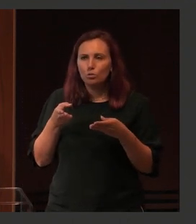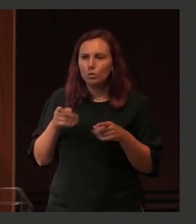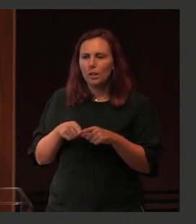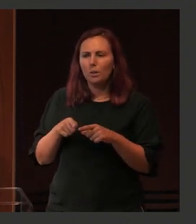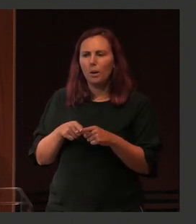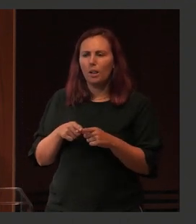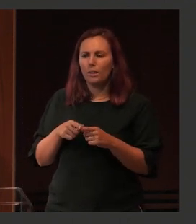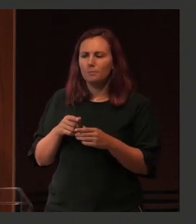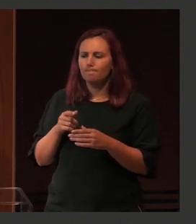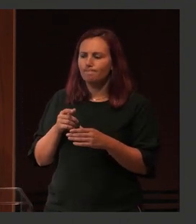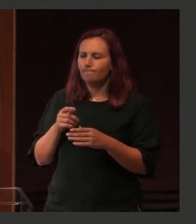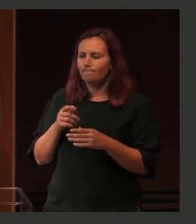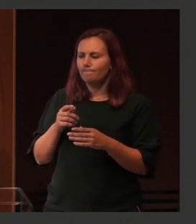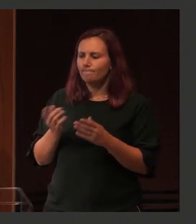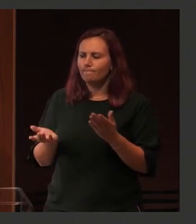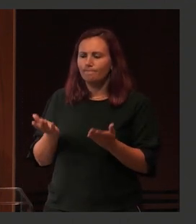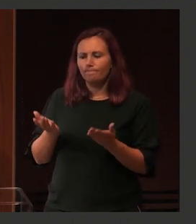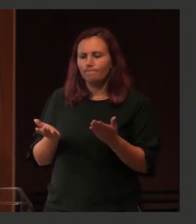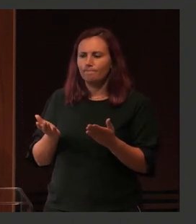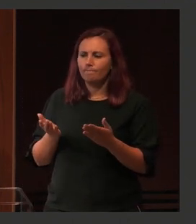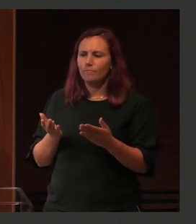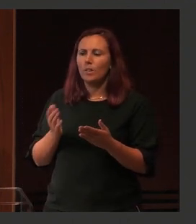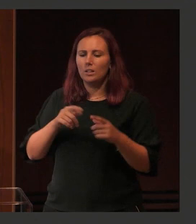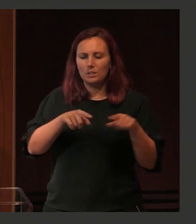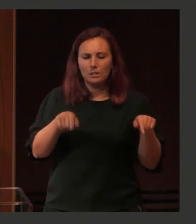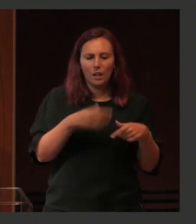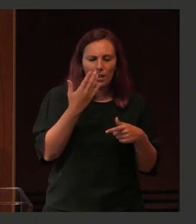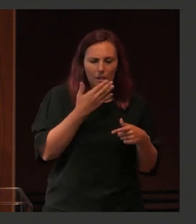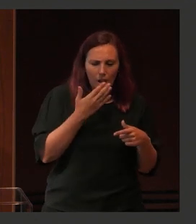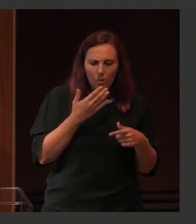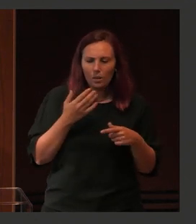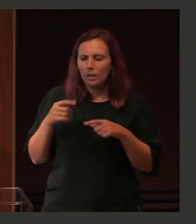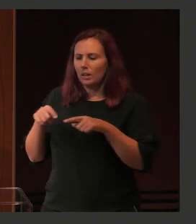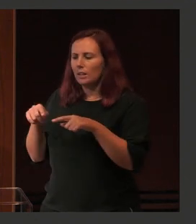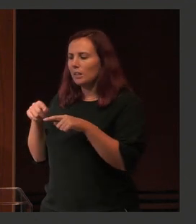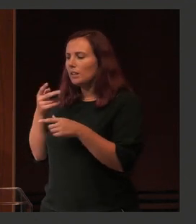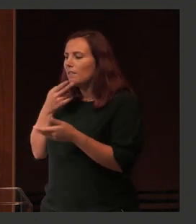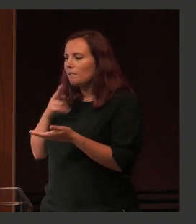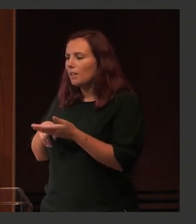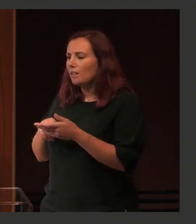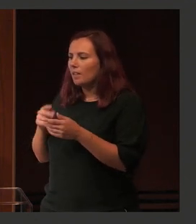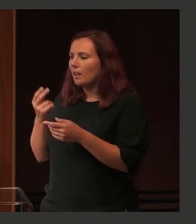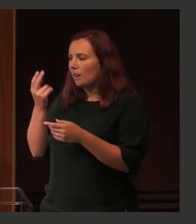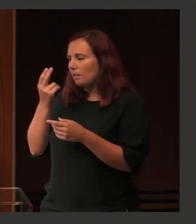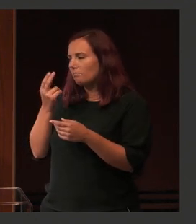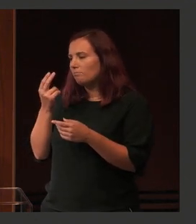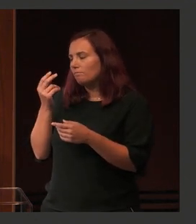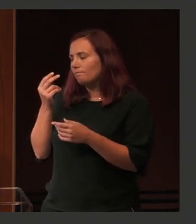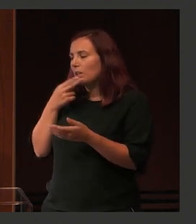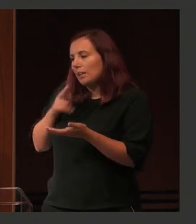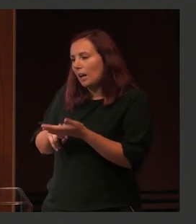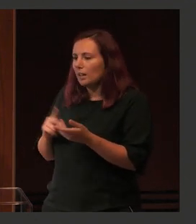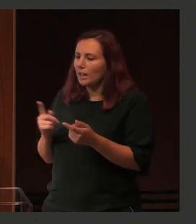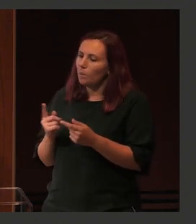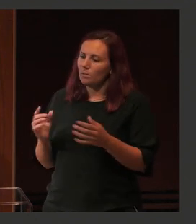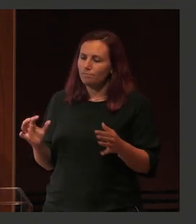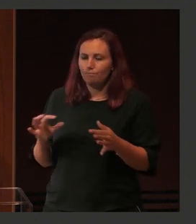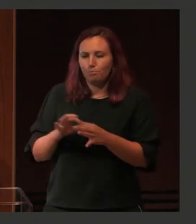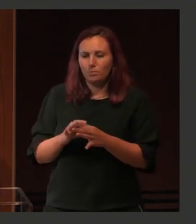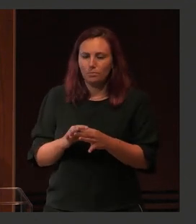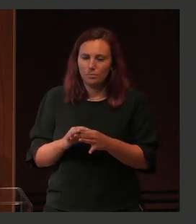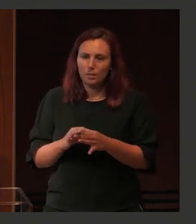the classroom and the real life, you are the school library in between, and you bring people